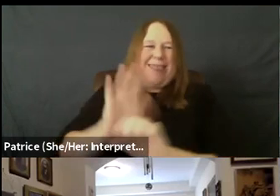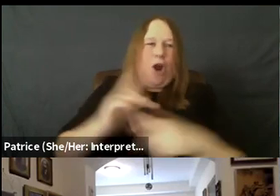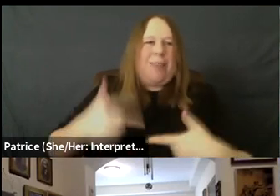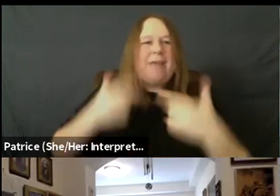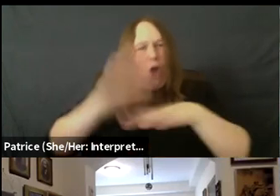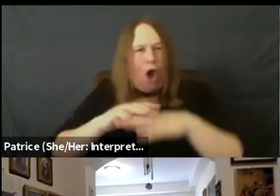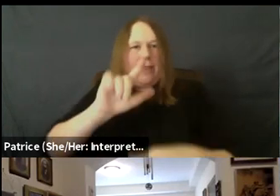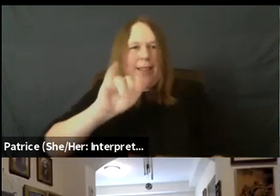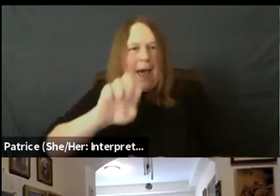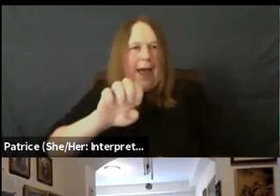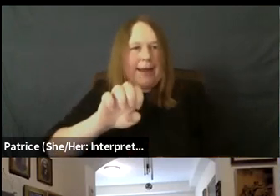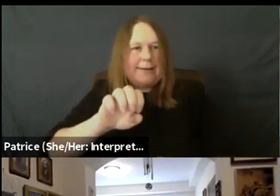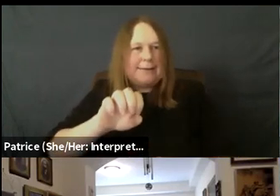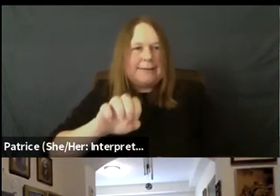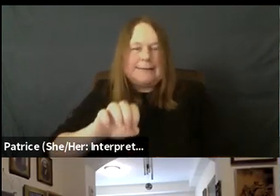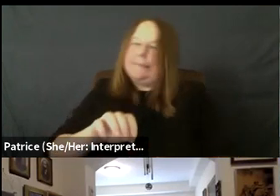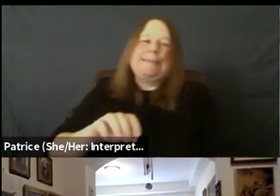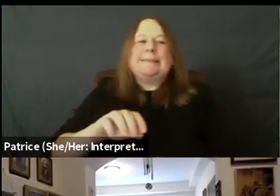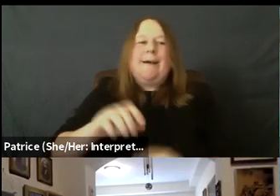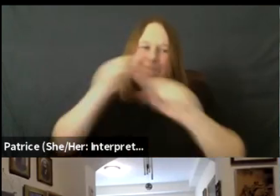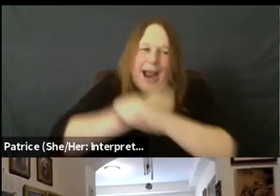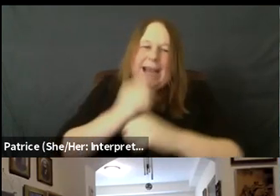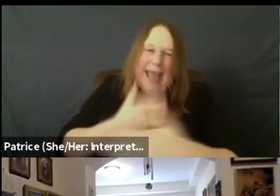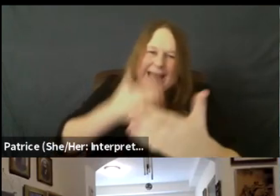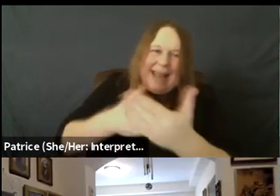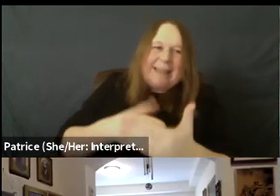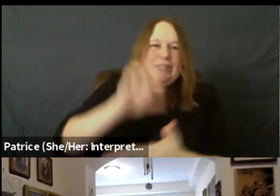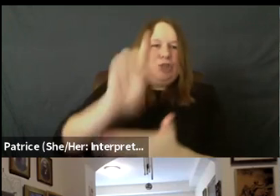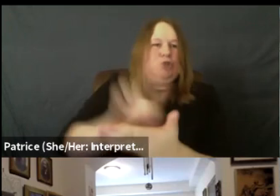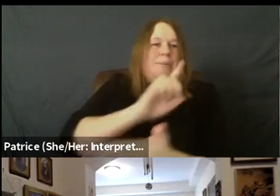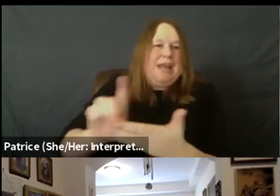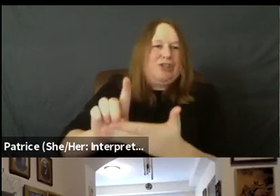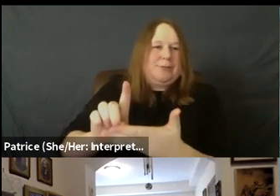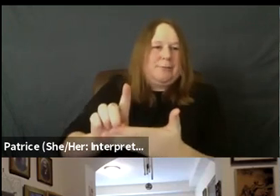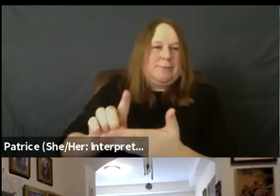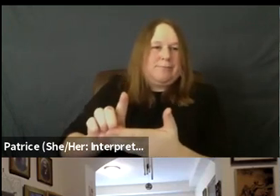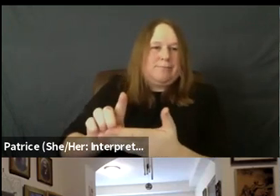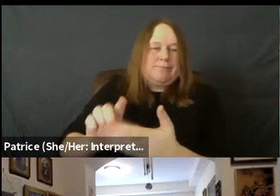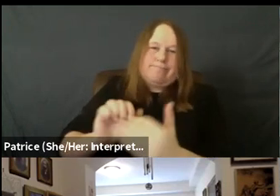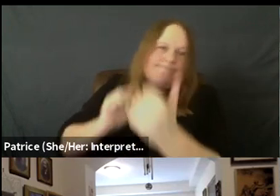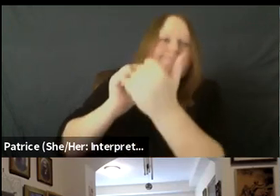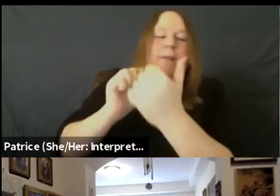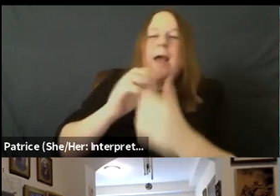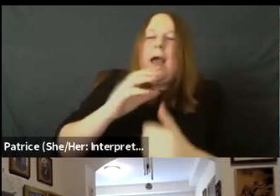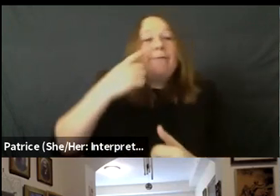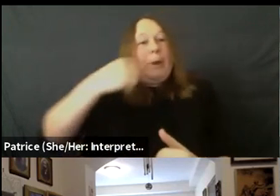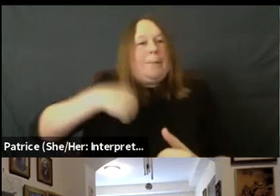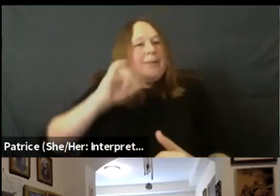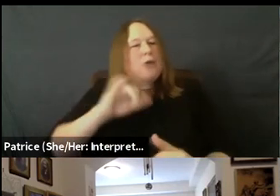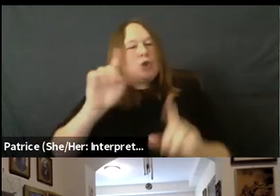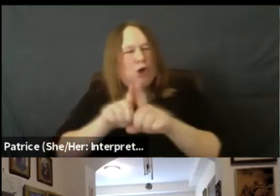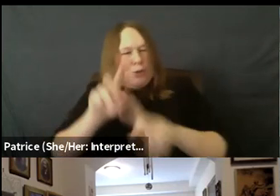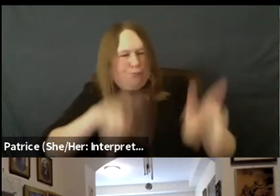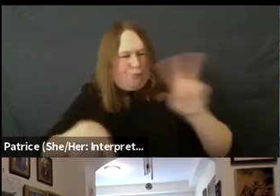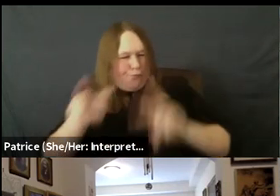the line, fighting for against discrimination. And for me, it was also looking